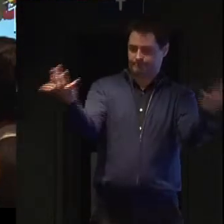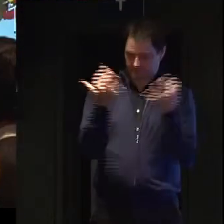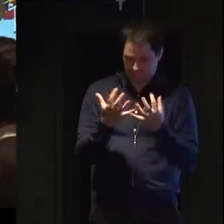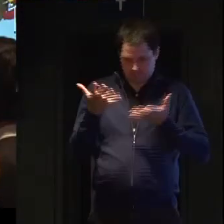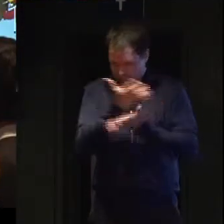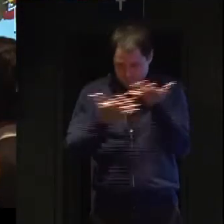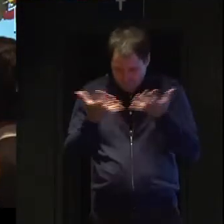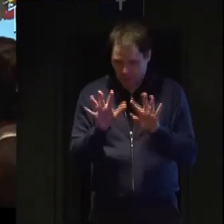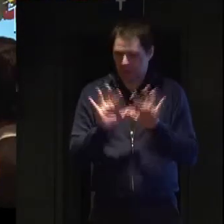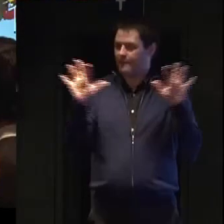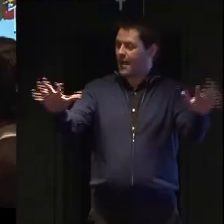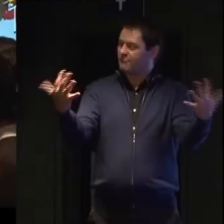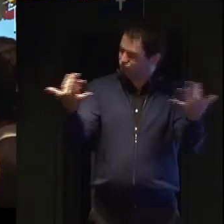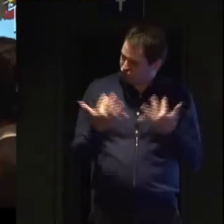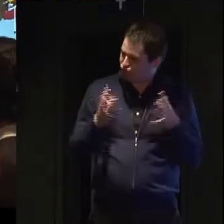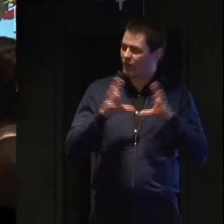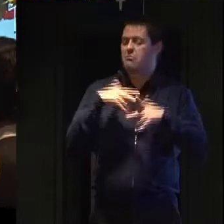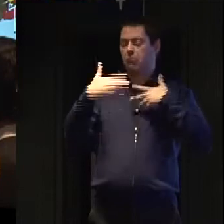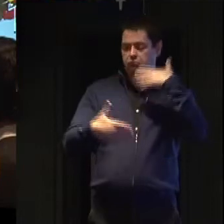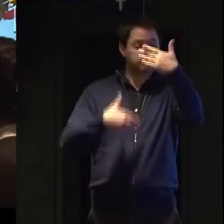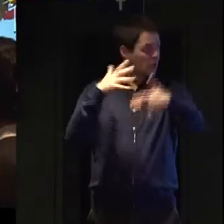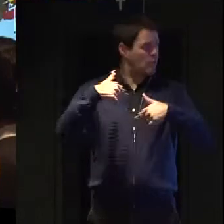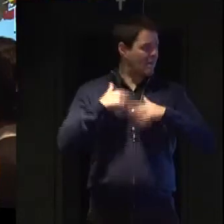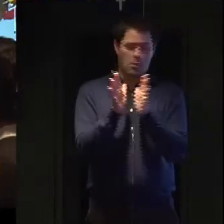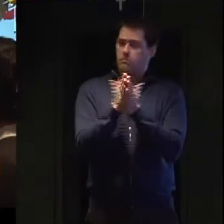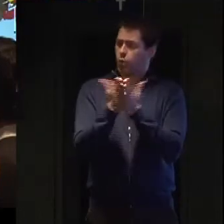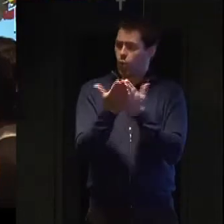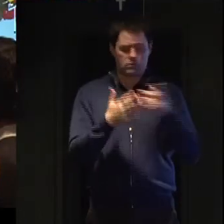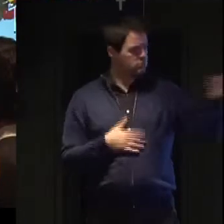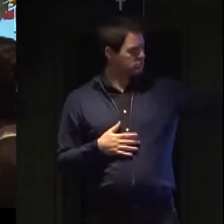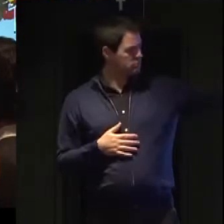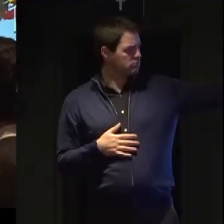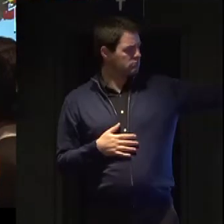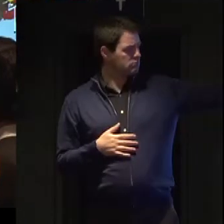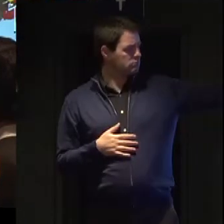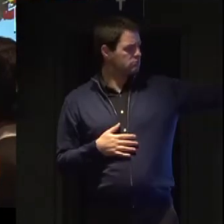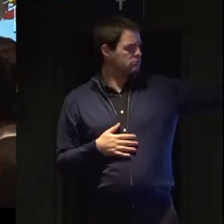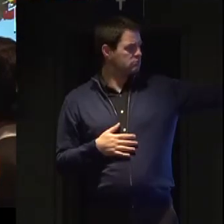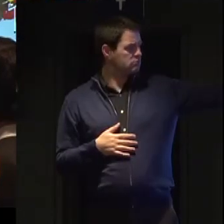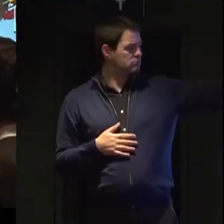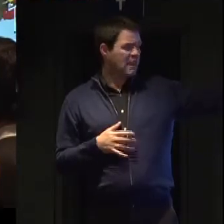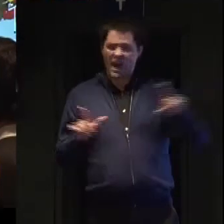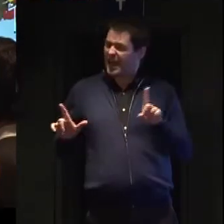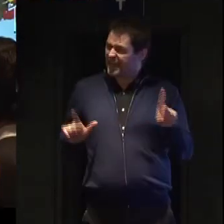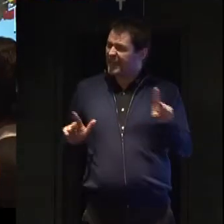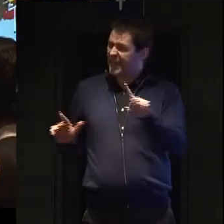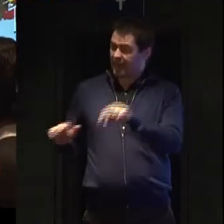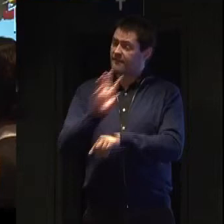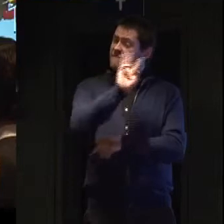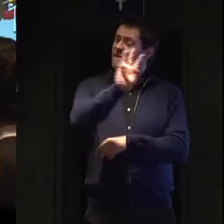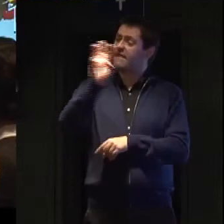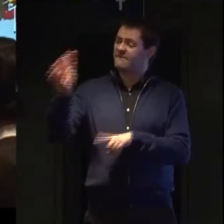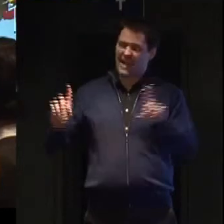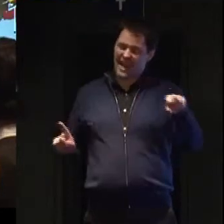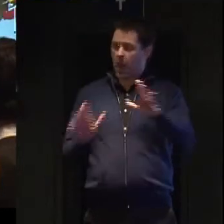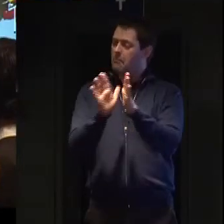called it Open for Business, and it's a guide for clubs about how they can welcome fans to football. The